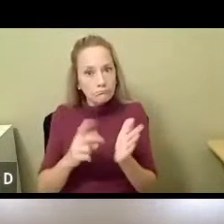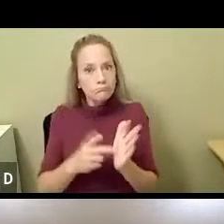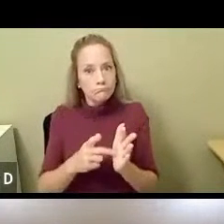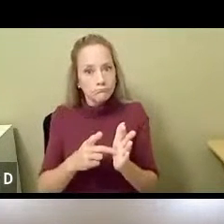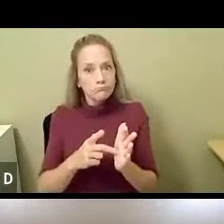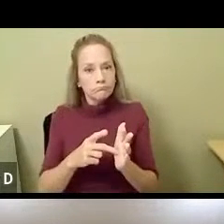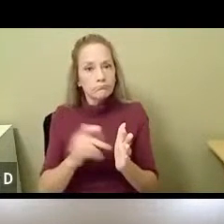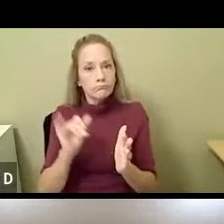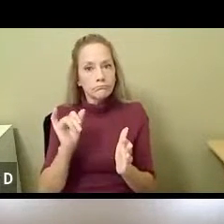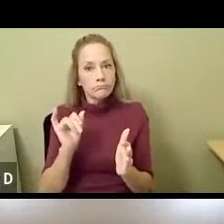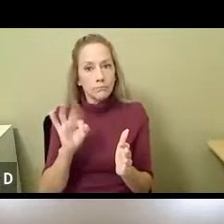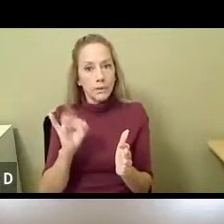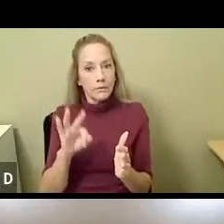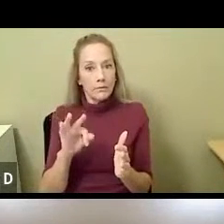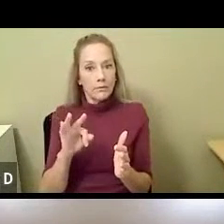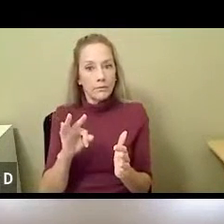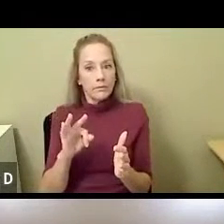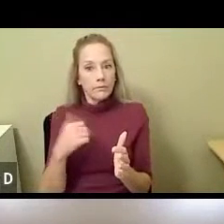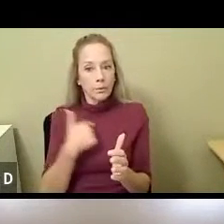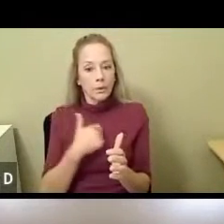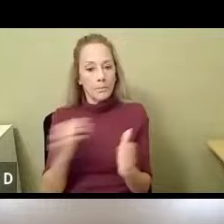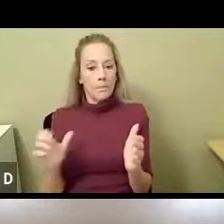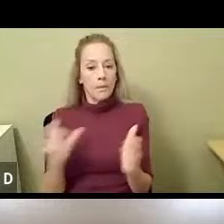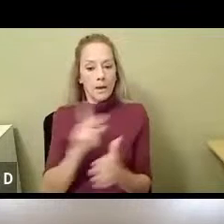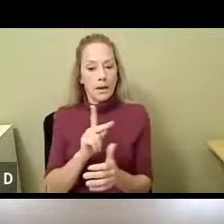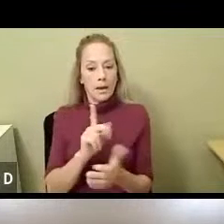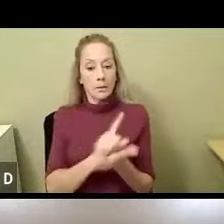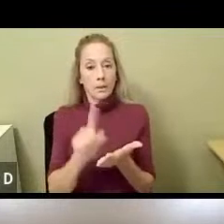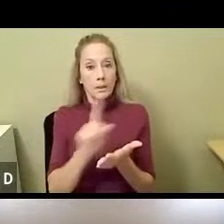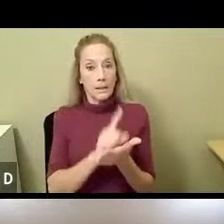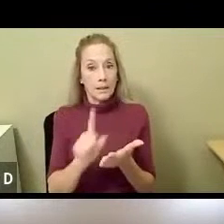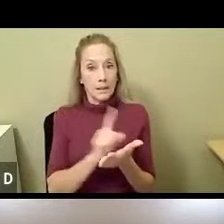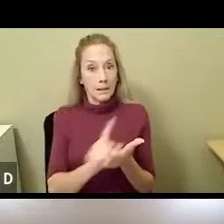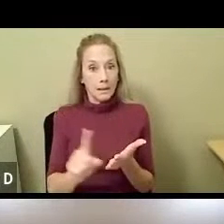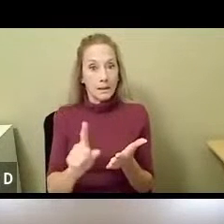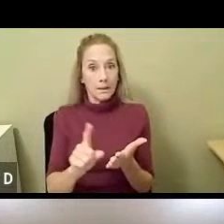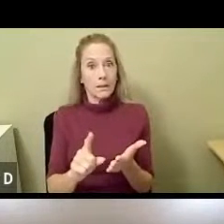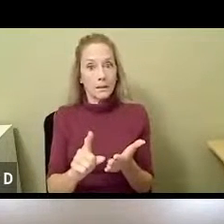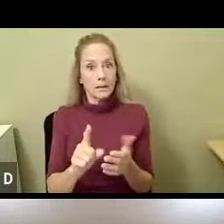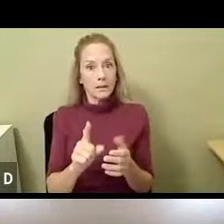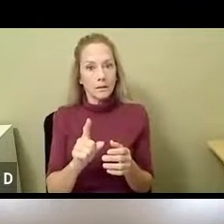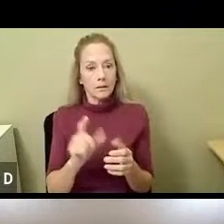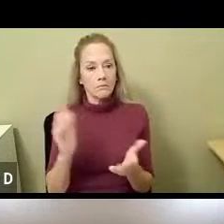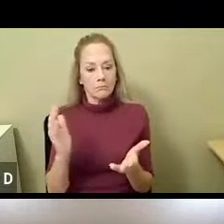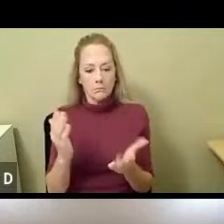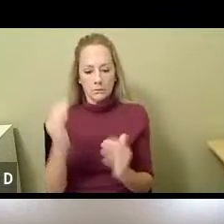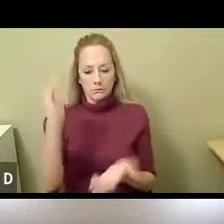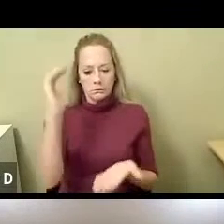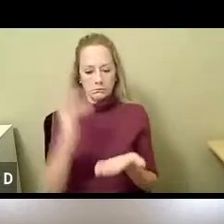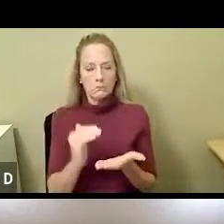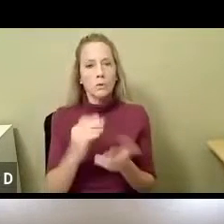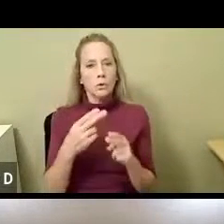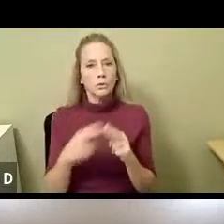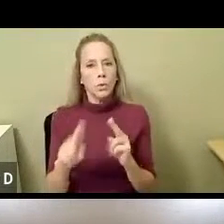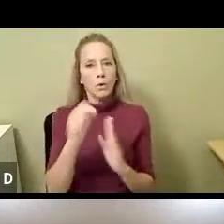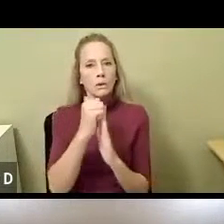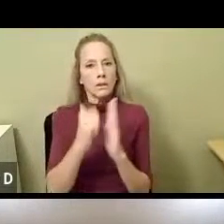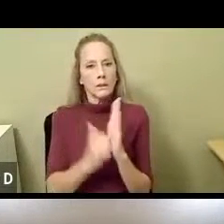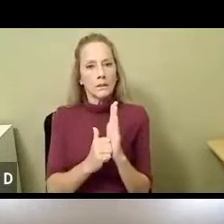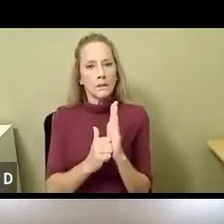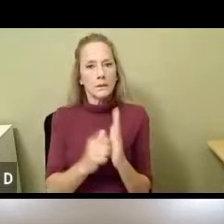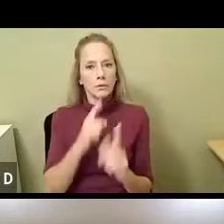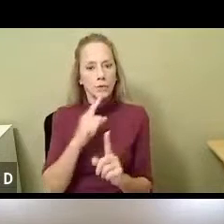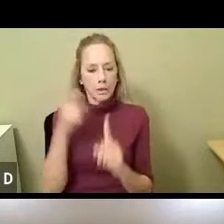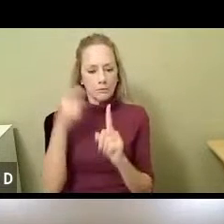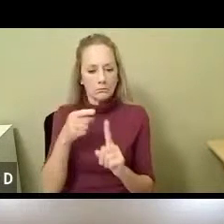if we went back to a weekly cycle, have make it a short agenda with the intent of really just